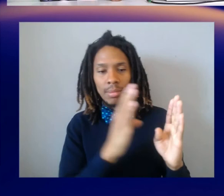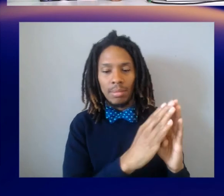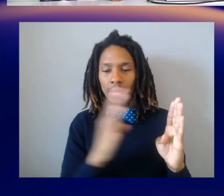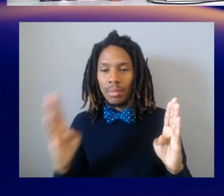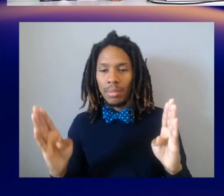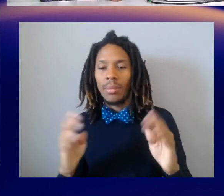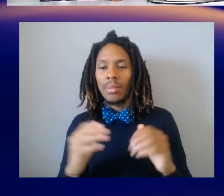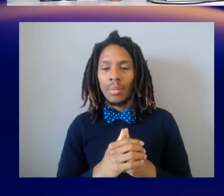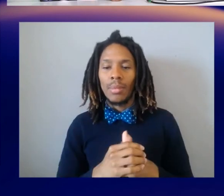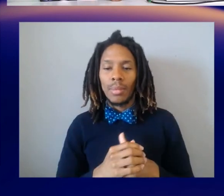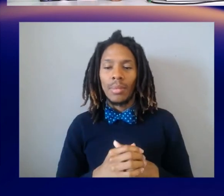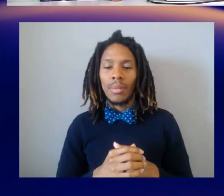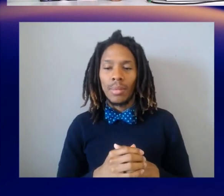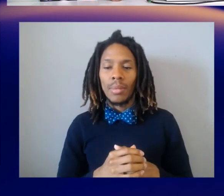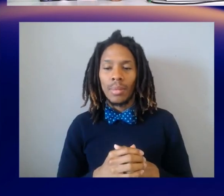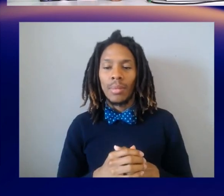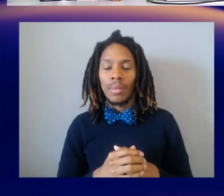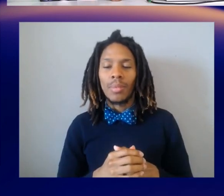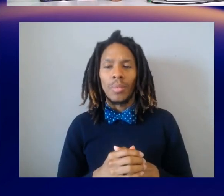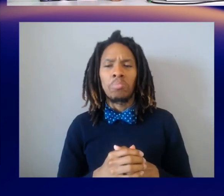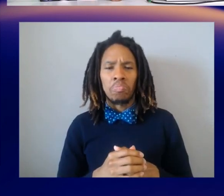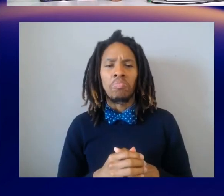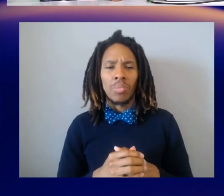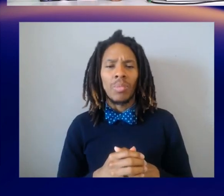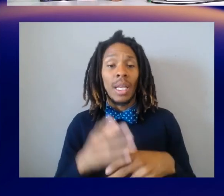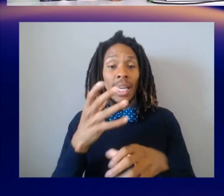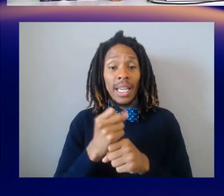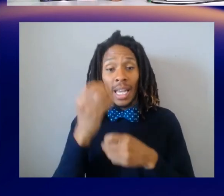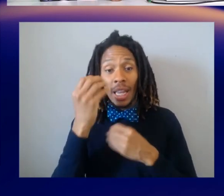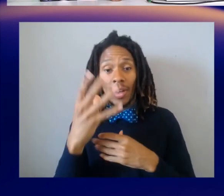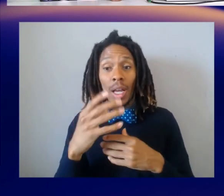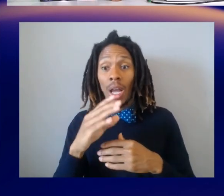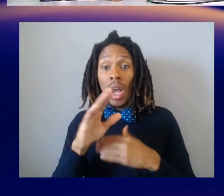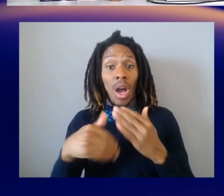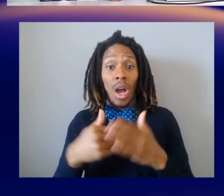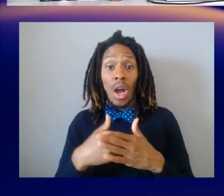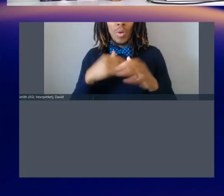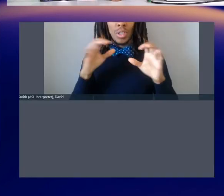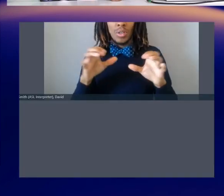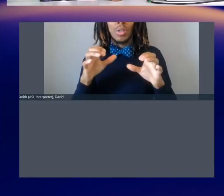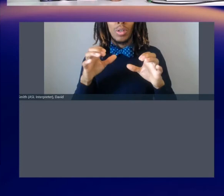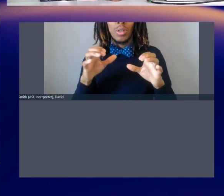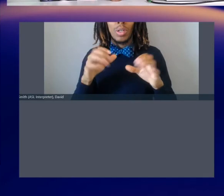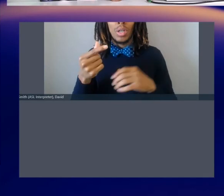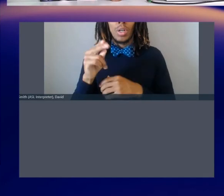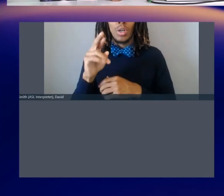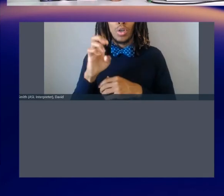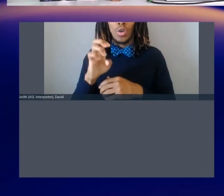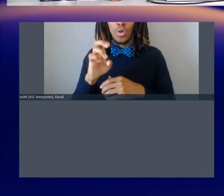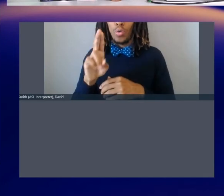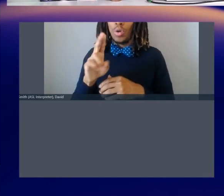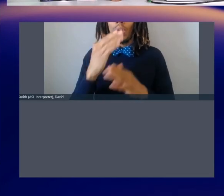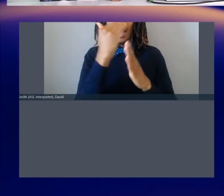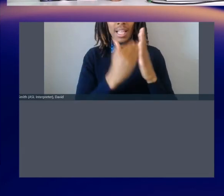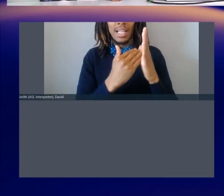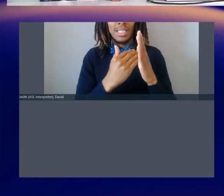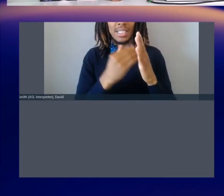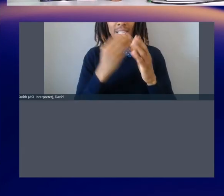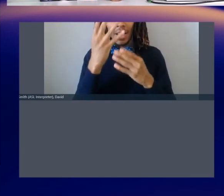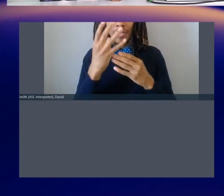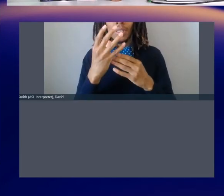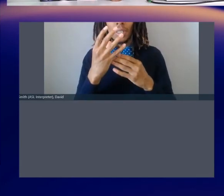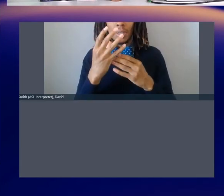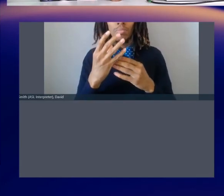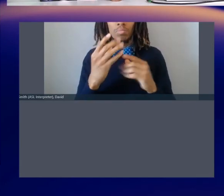and get insights. And all we're doing is Guru list insights, and then we just iterate over that. We return it